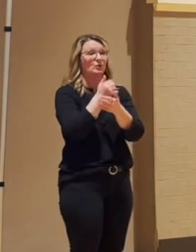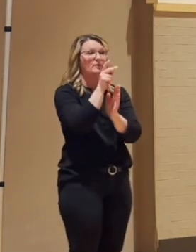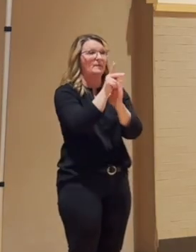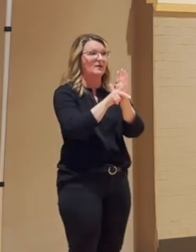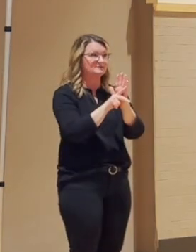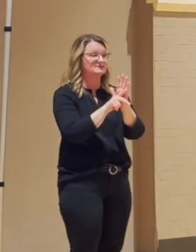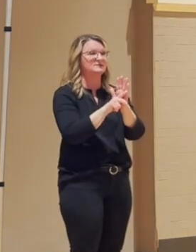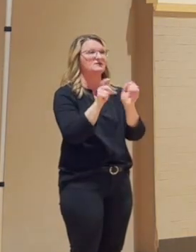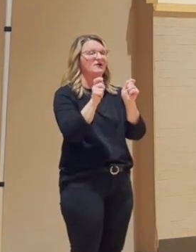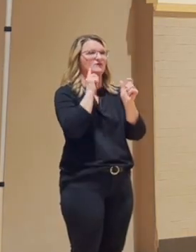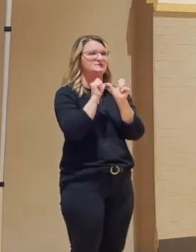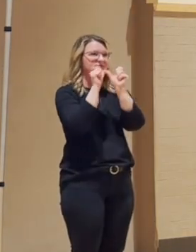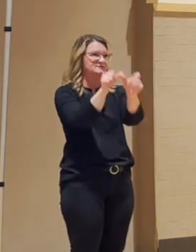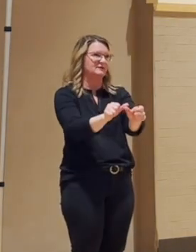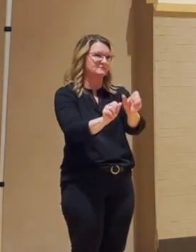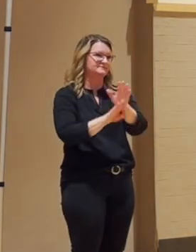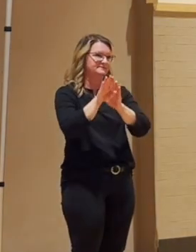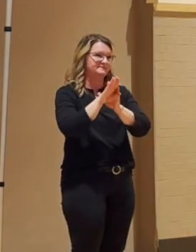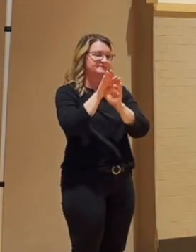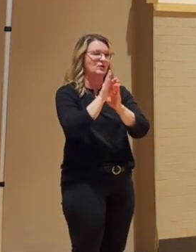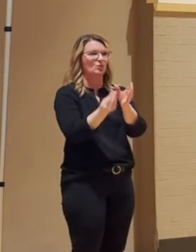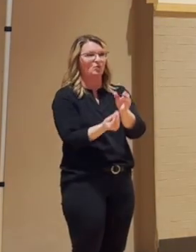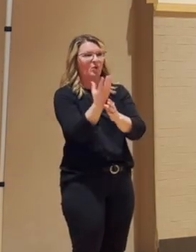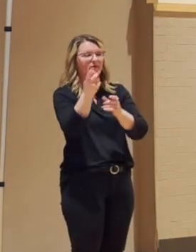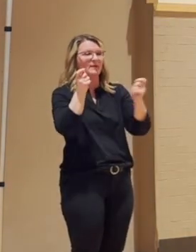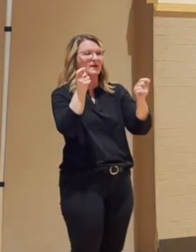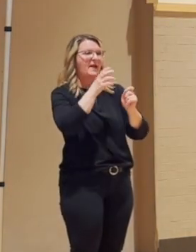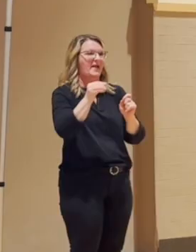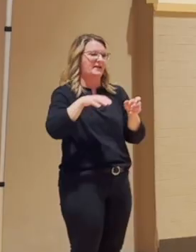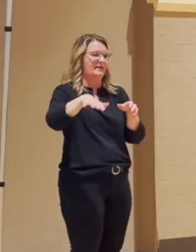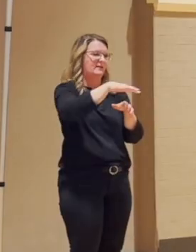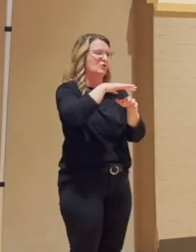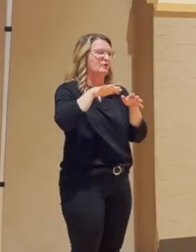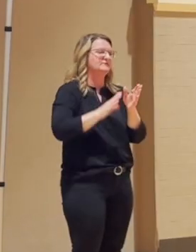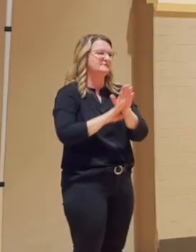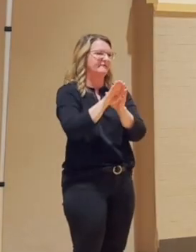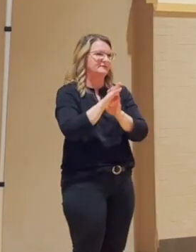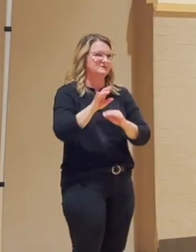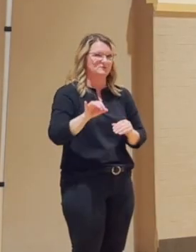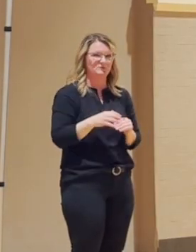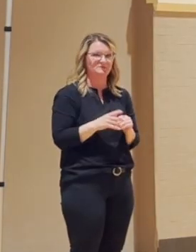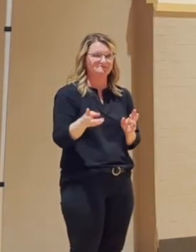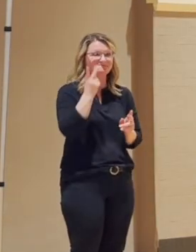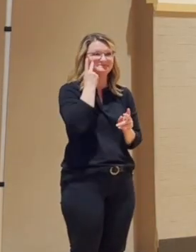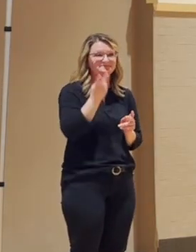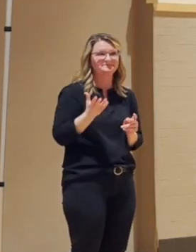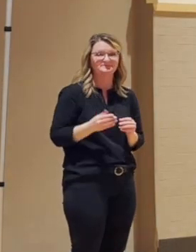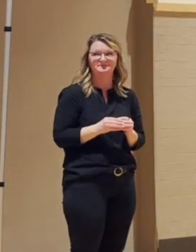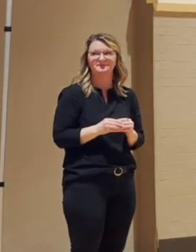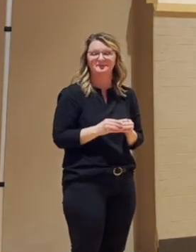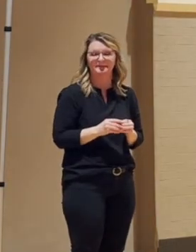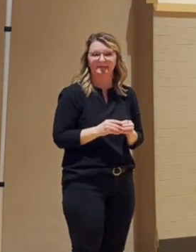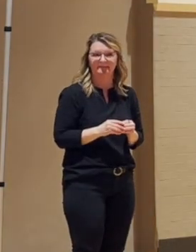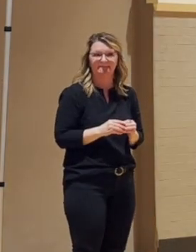policies for sustainable development, growth management, and neighborhood development. And as you can see here, this